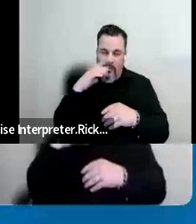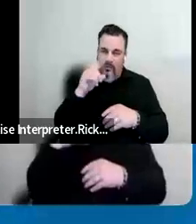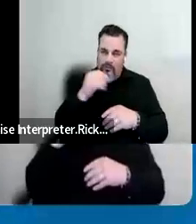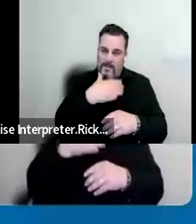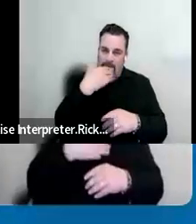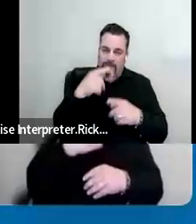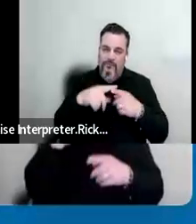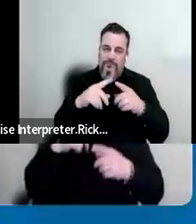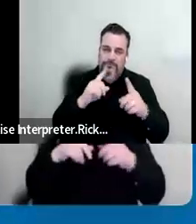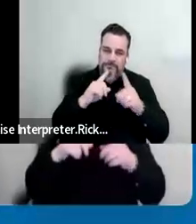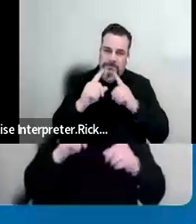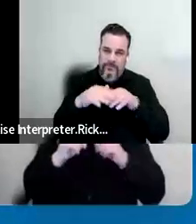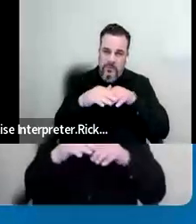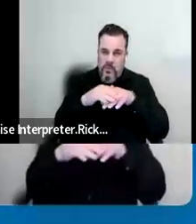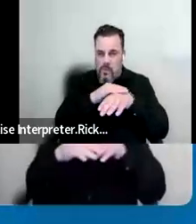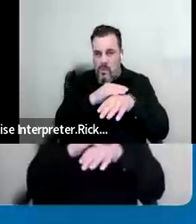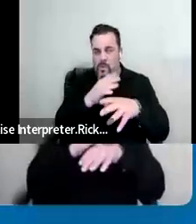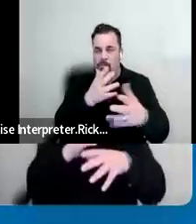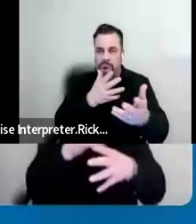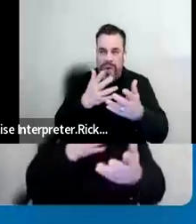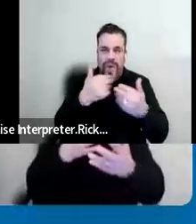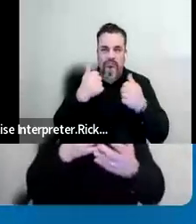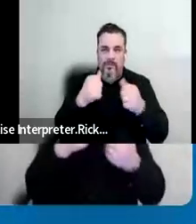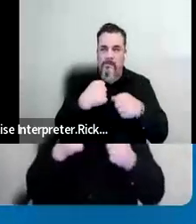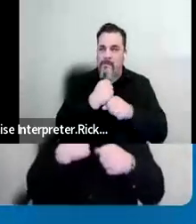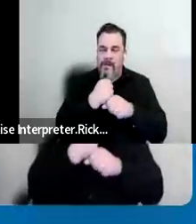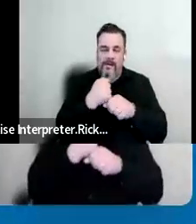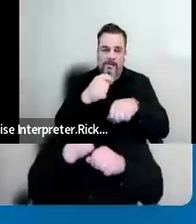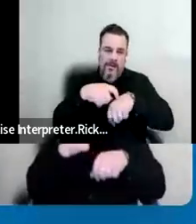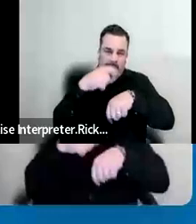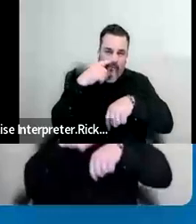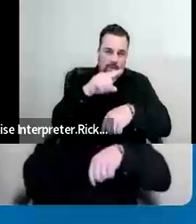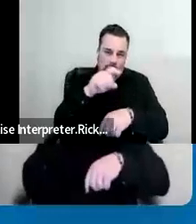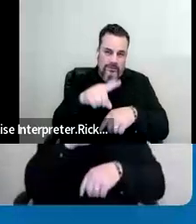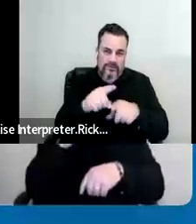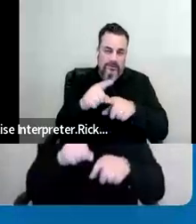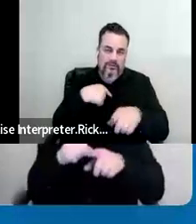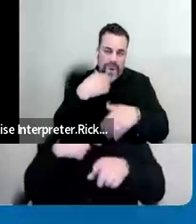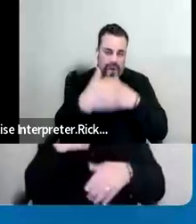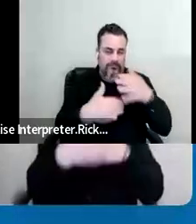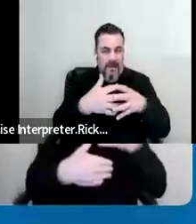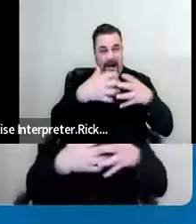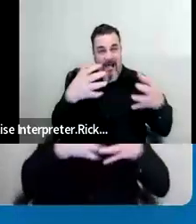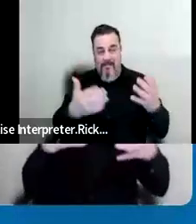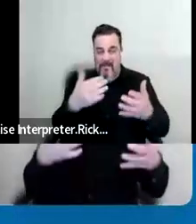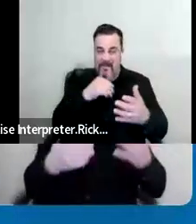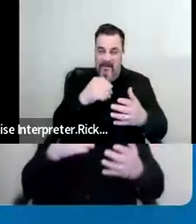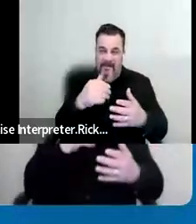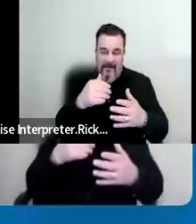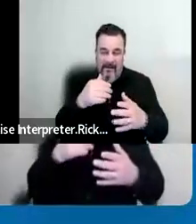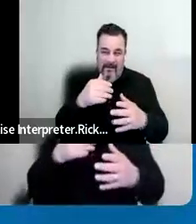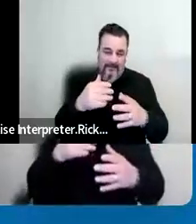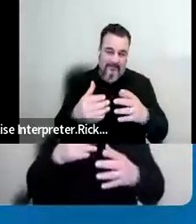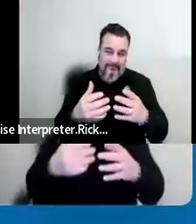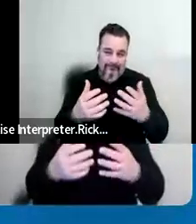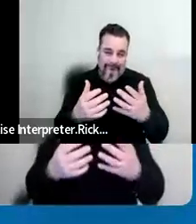speak slowly and make space for questions as we go. there's a lot to get through. We might not get through everything. I'll